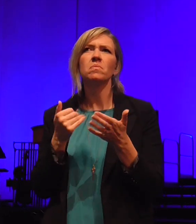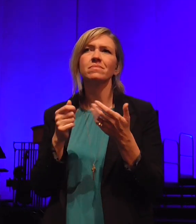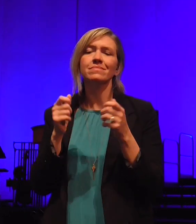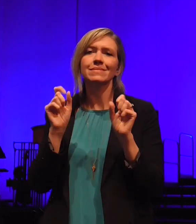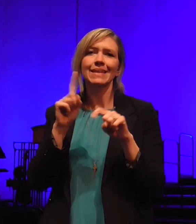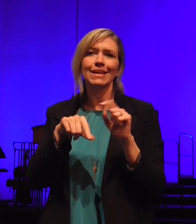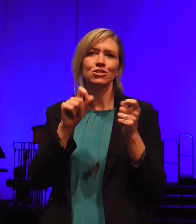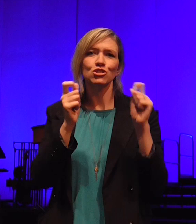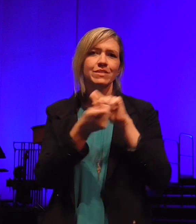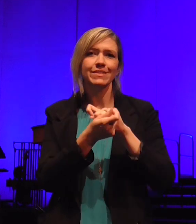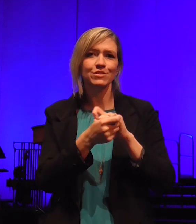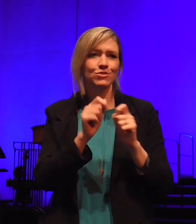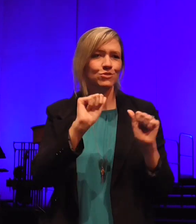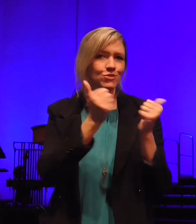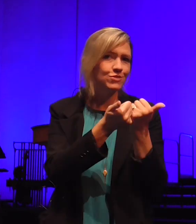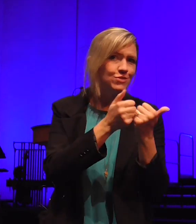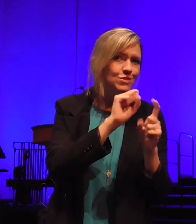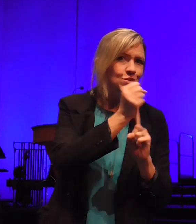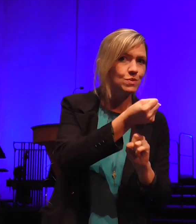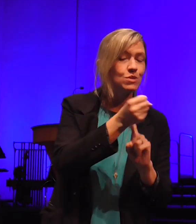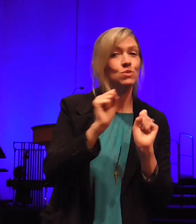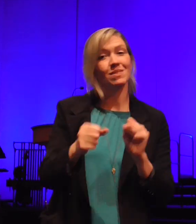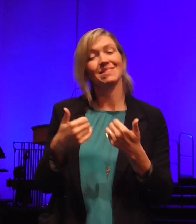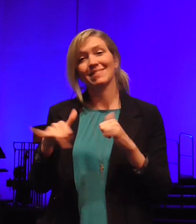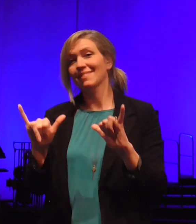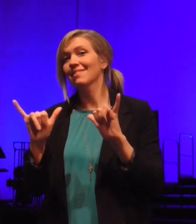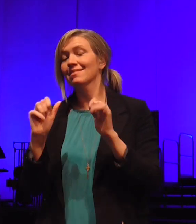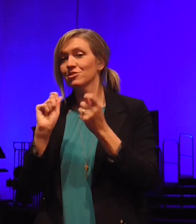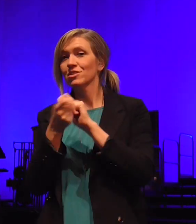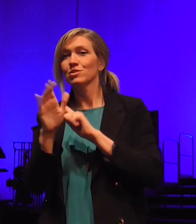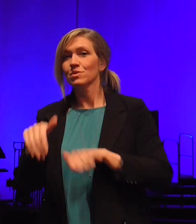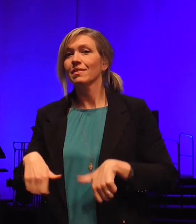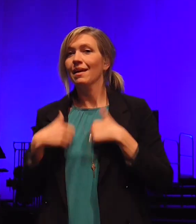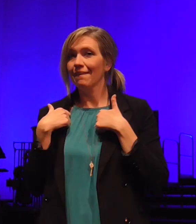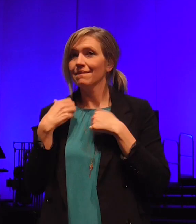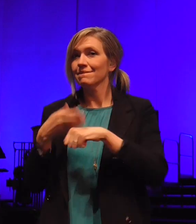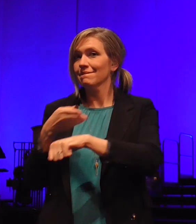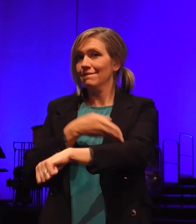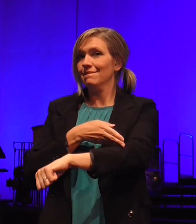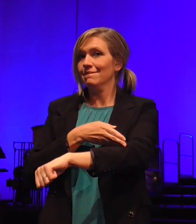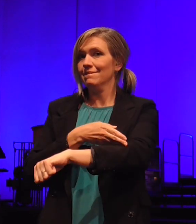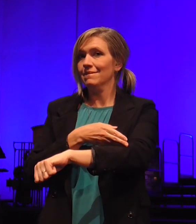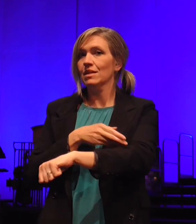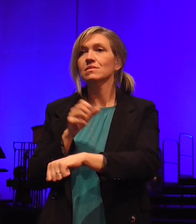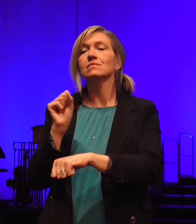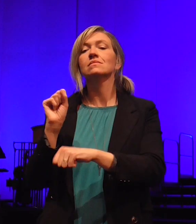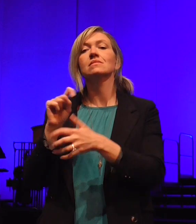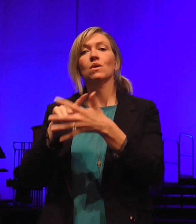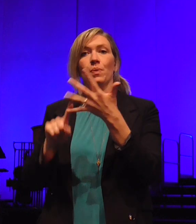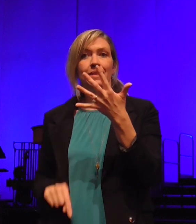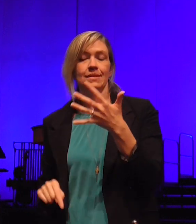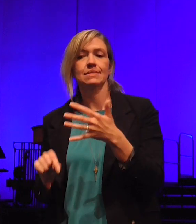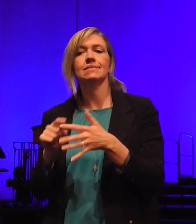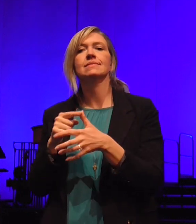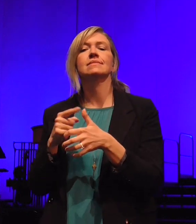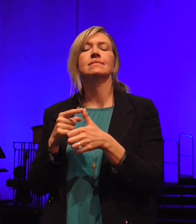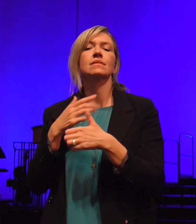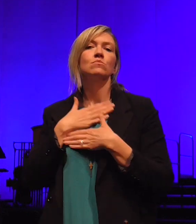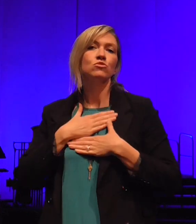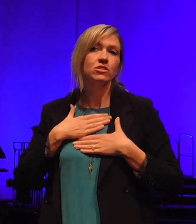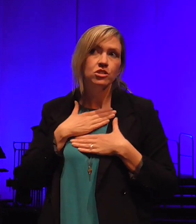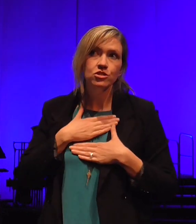changing challenging circumstances, you will change your life for the better. Qualities of dynamic